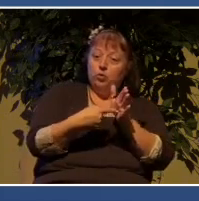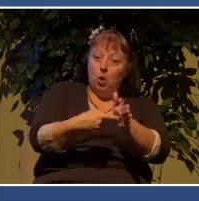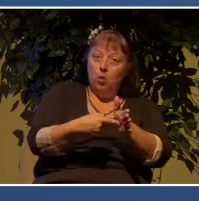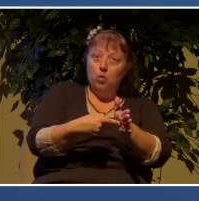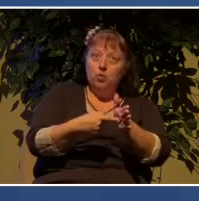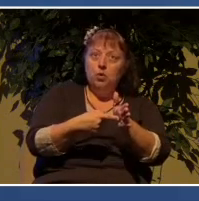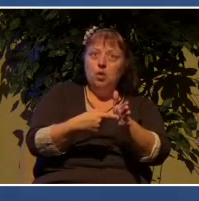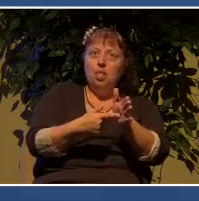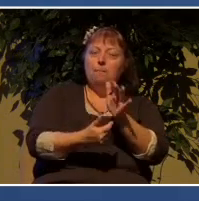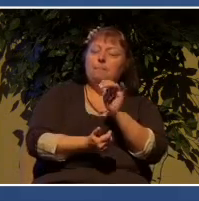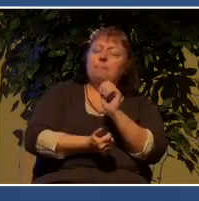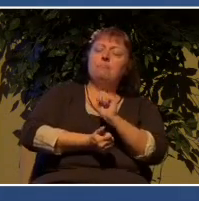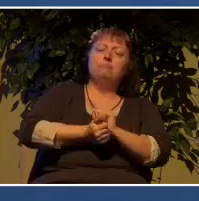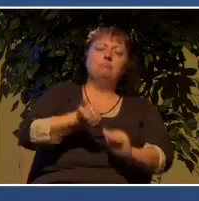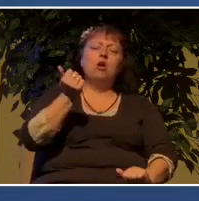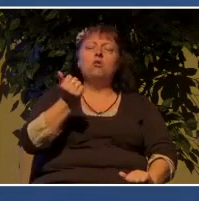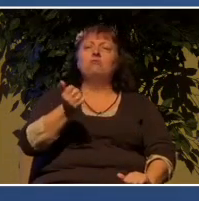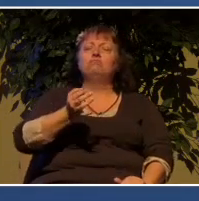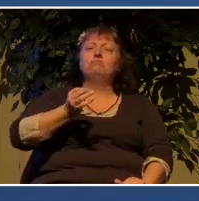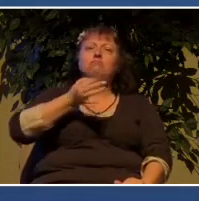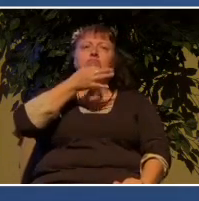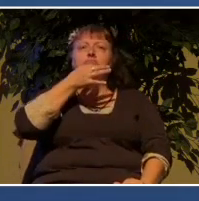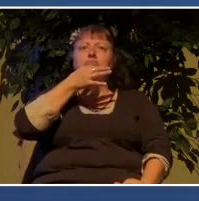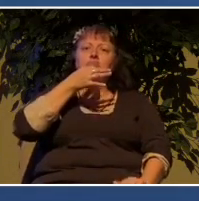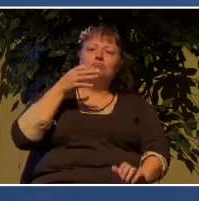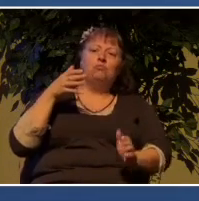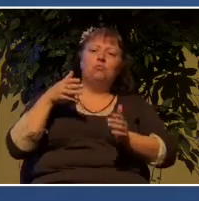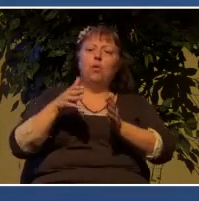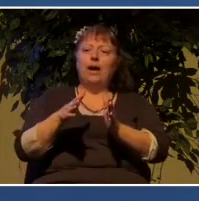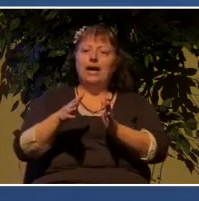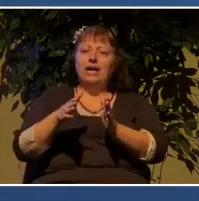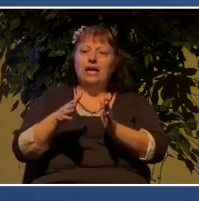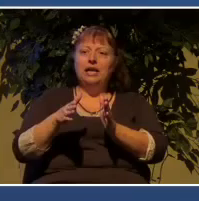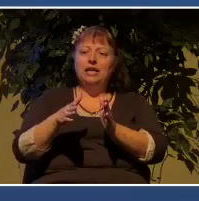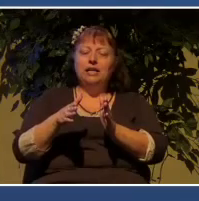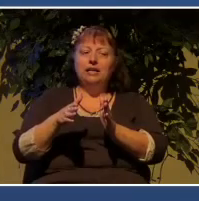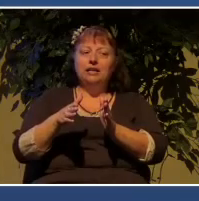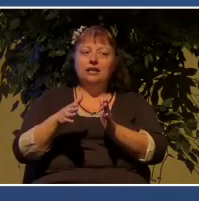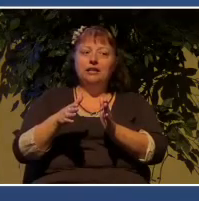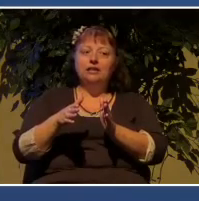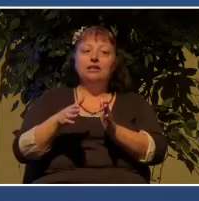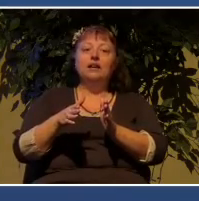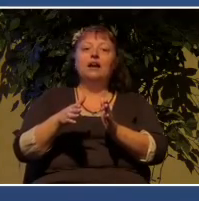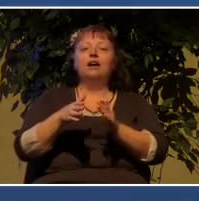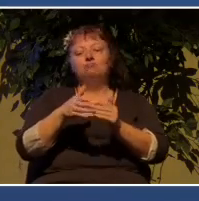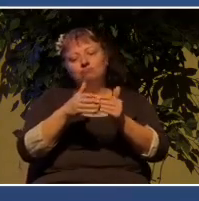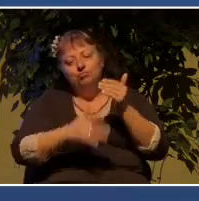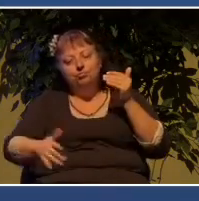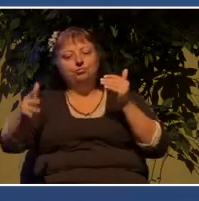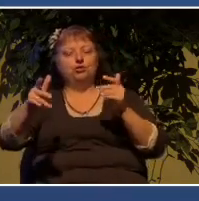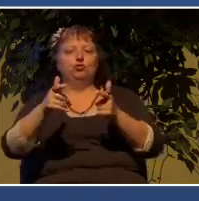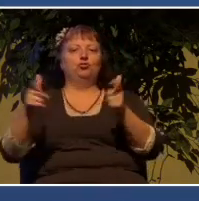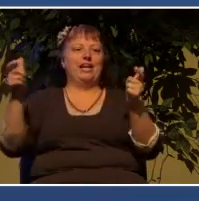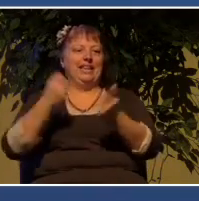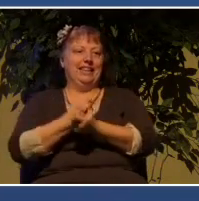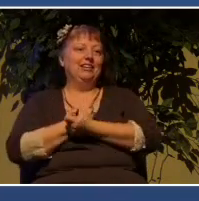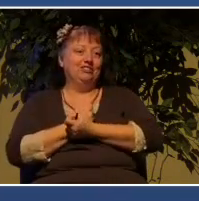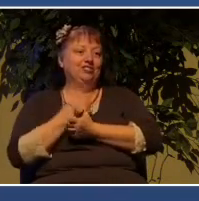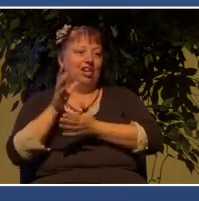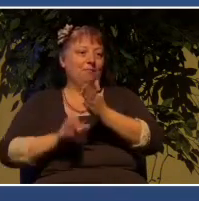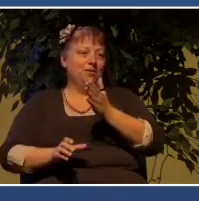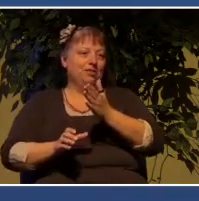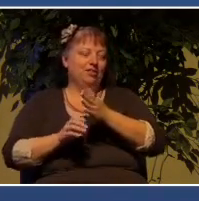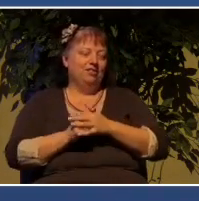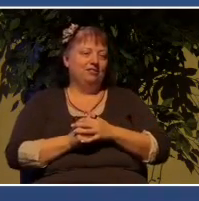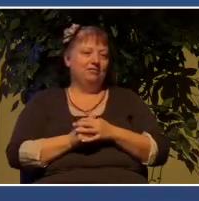most excellent way." And then he launches into the great love chapter, 1